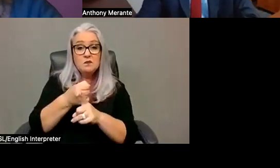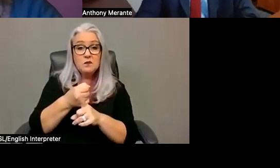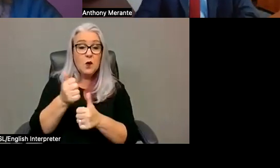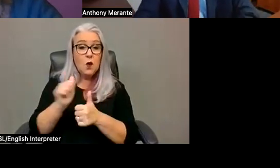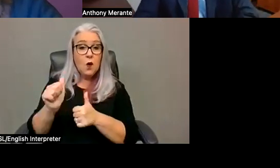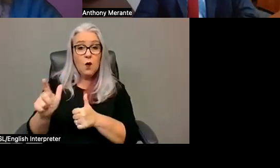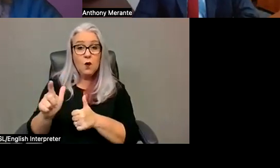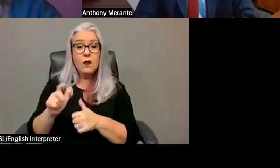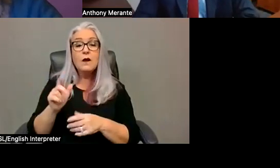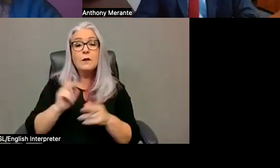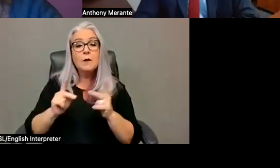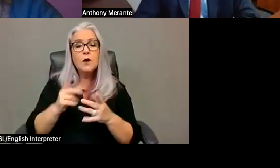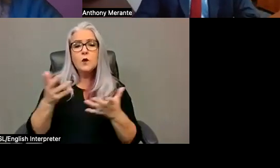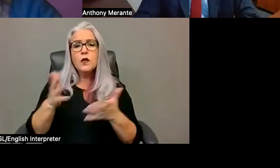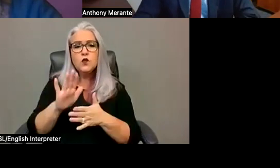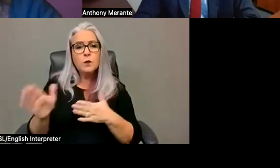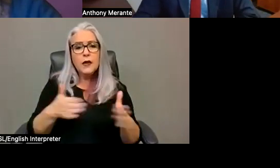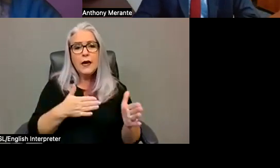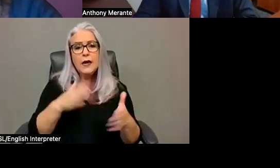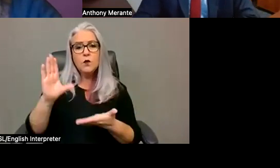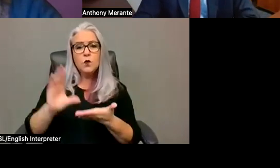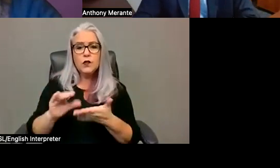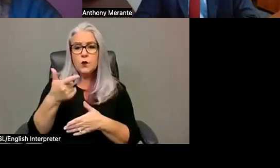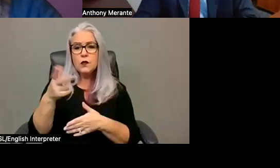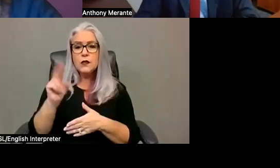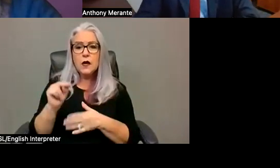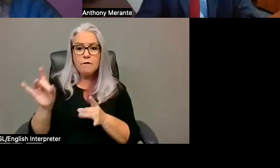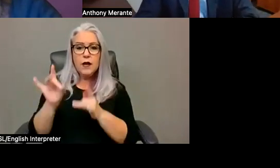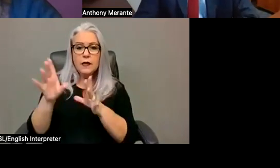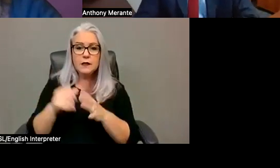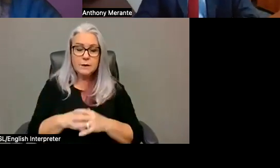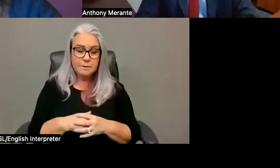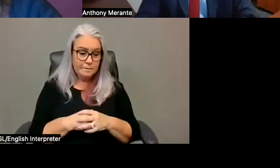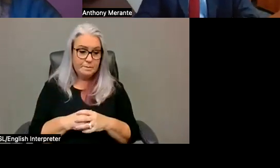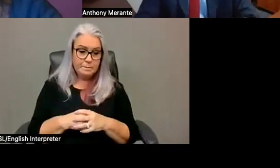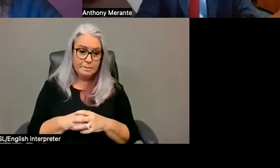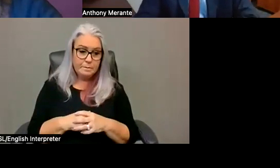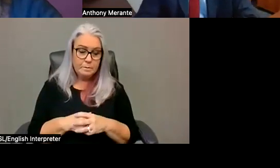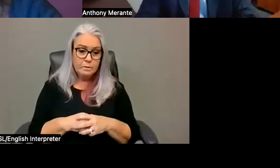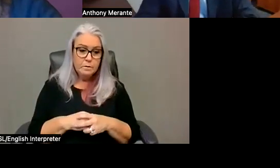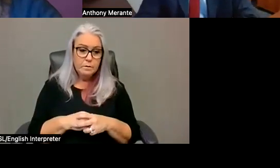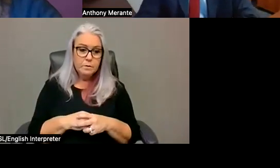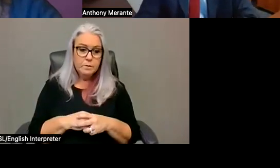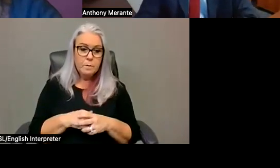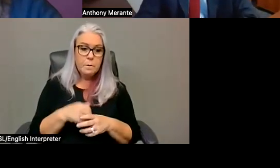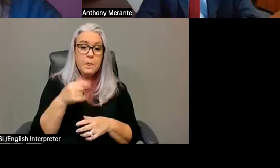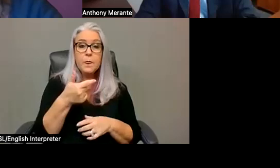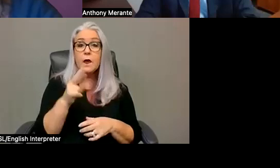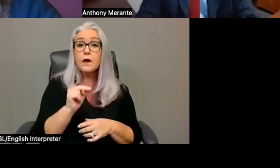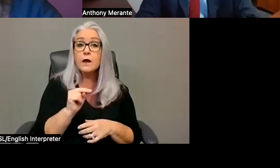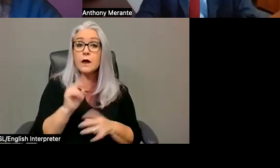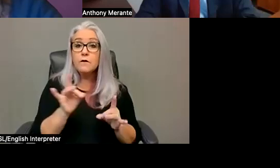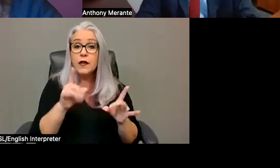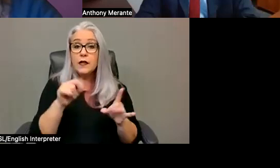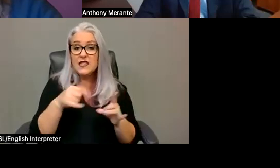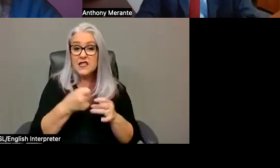for reducing gun violence? It's amazing. The gun violence this year, even as opposed to